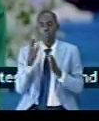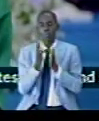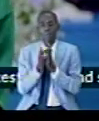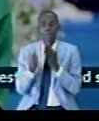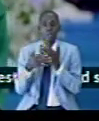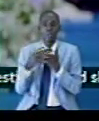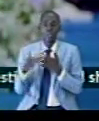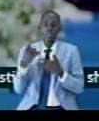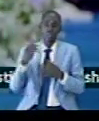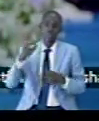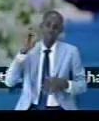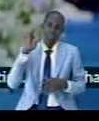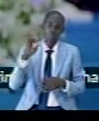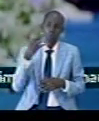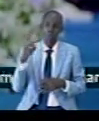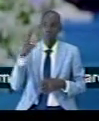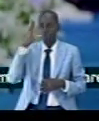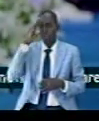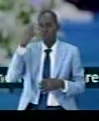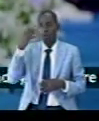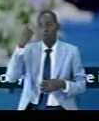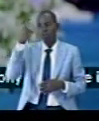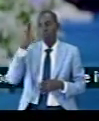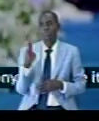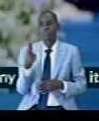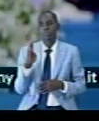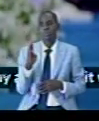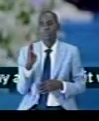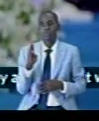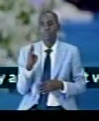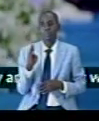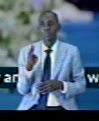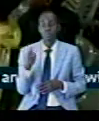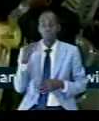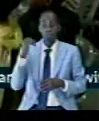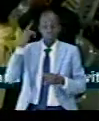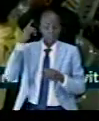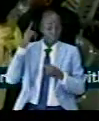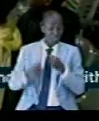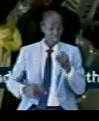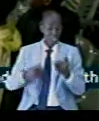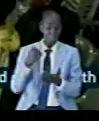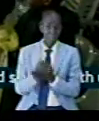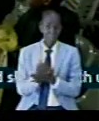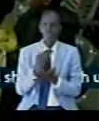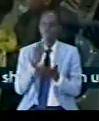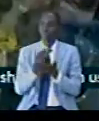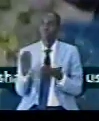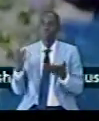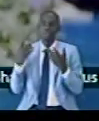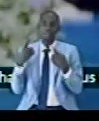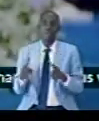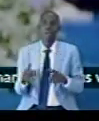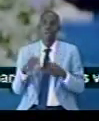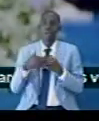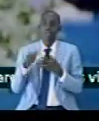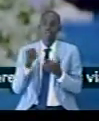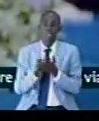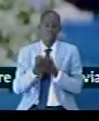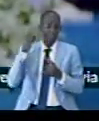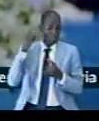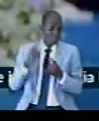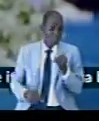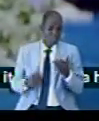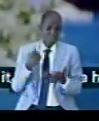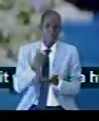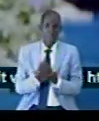ministration of the man of God. The final amen, something happened. After the final amen, I